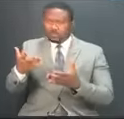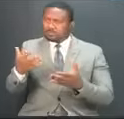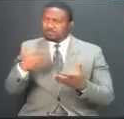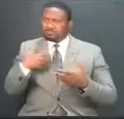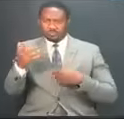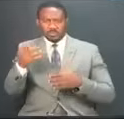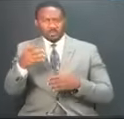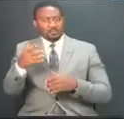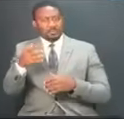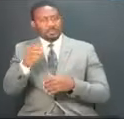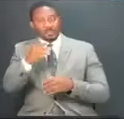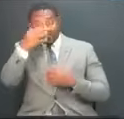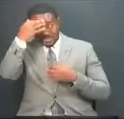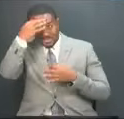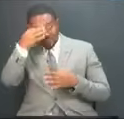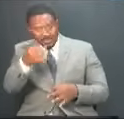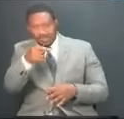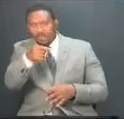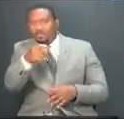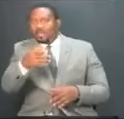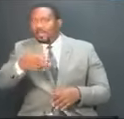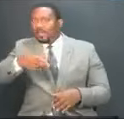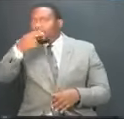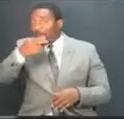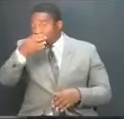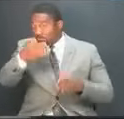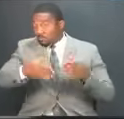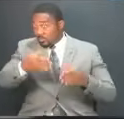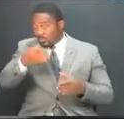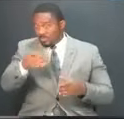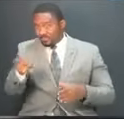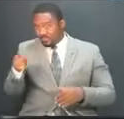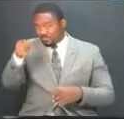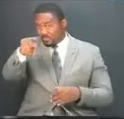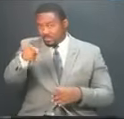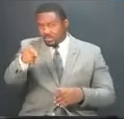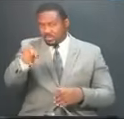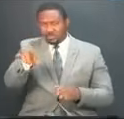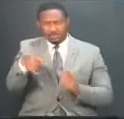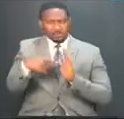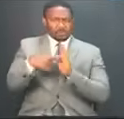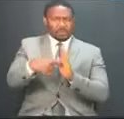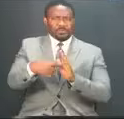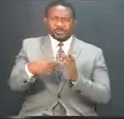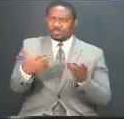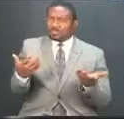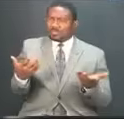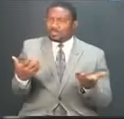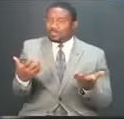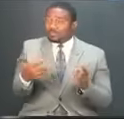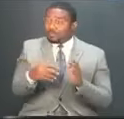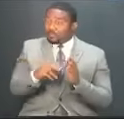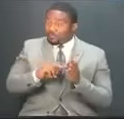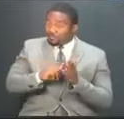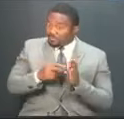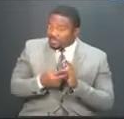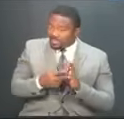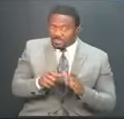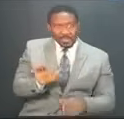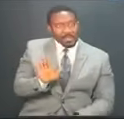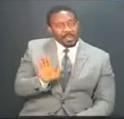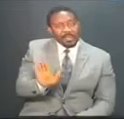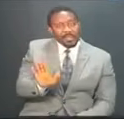High Court decision will act as a stay on the